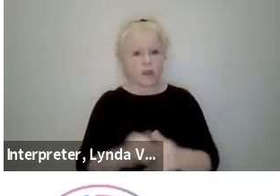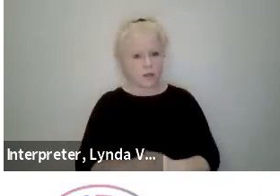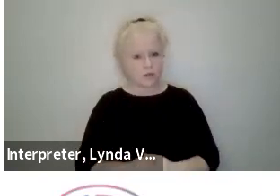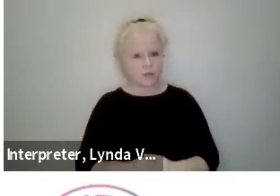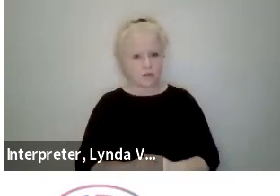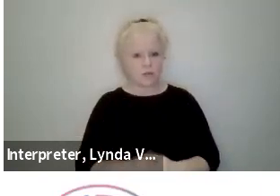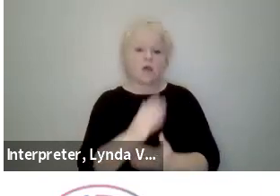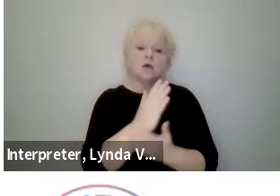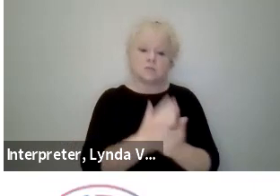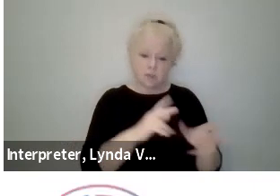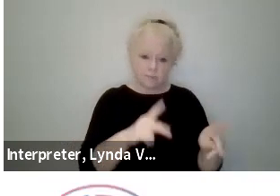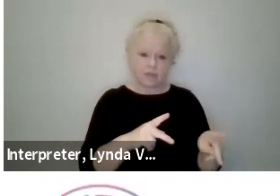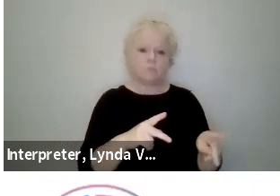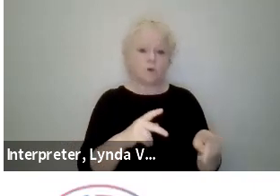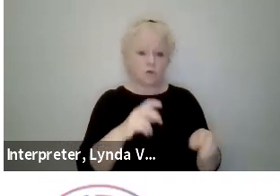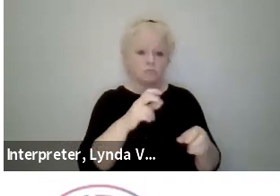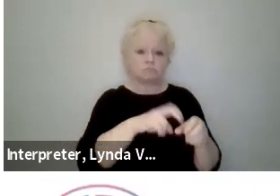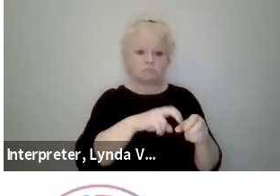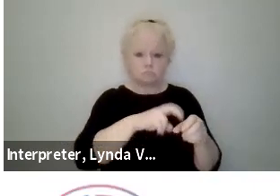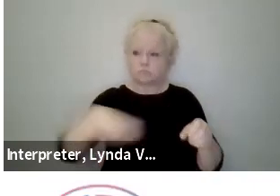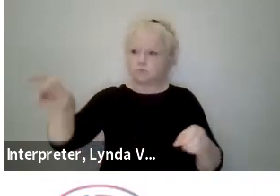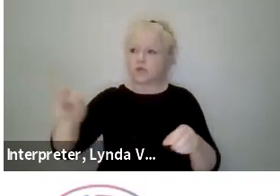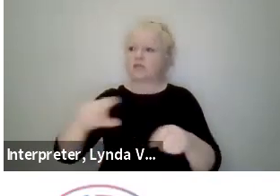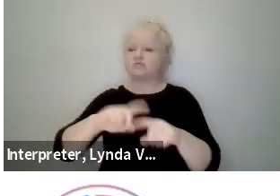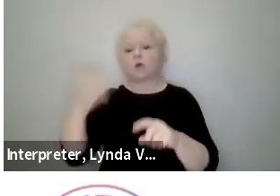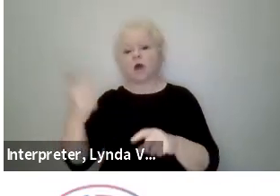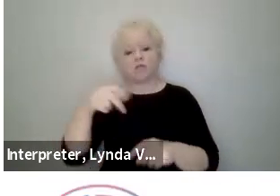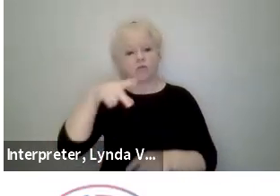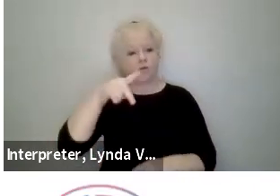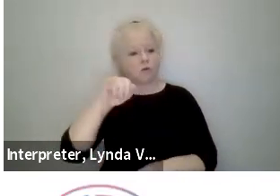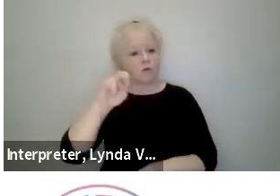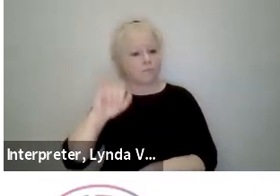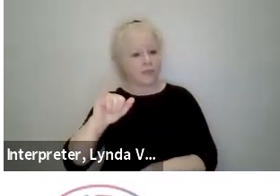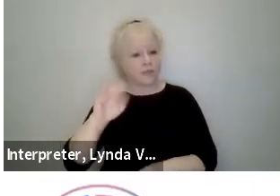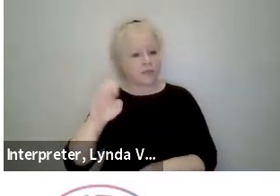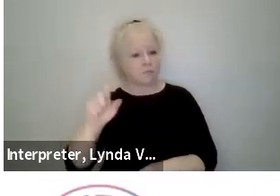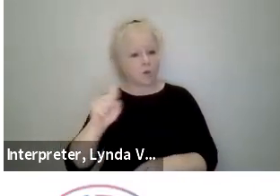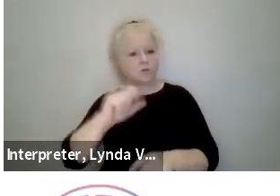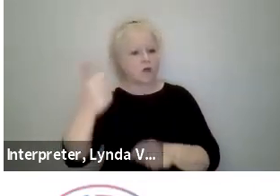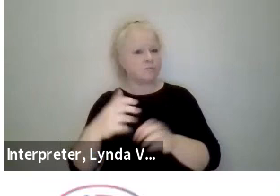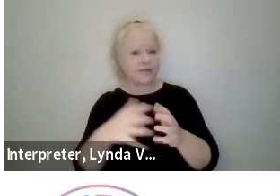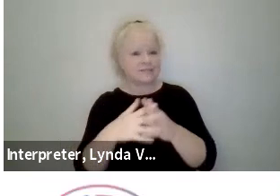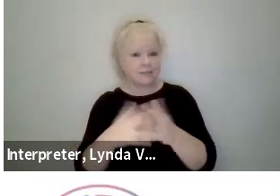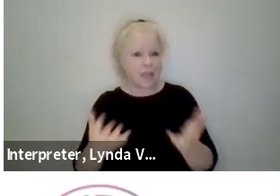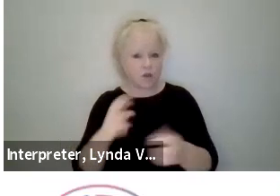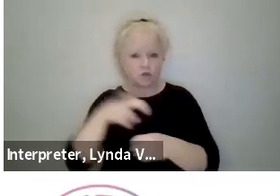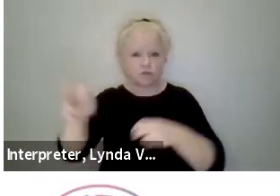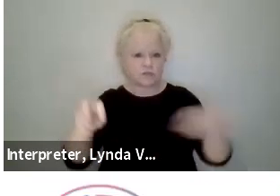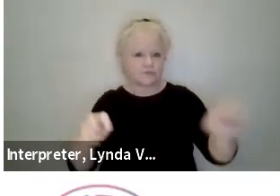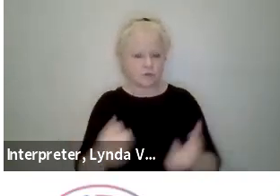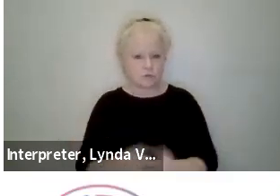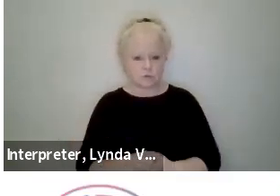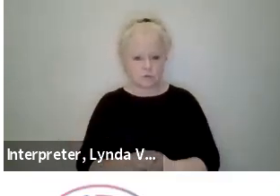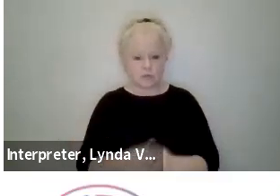leave our facility and go work at other Pitney Bowes operations across the country. You know, we got 42 operating centers across